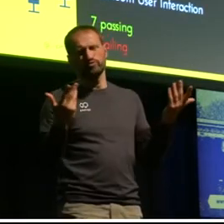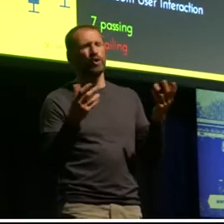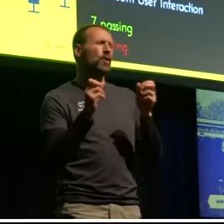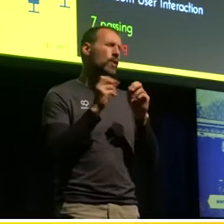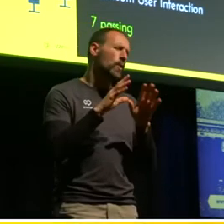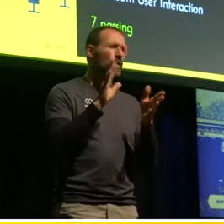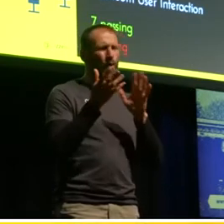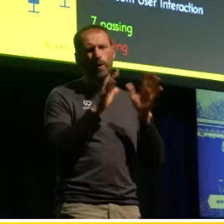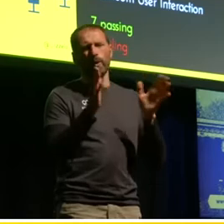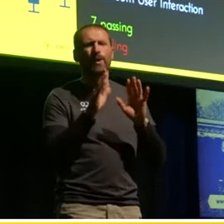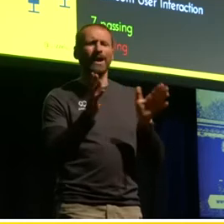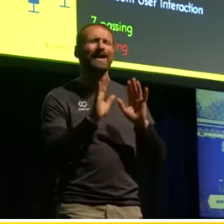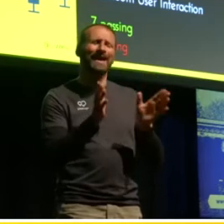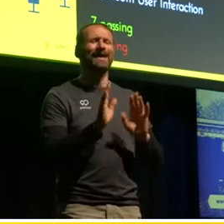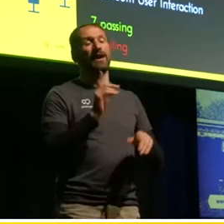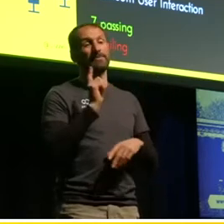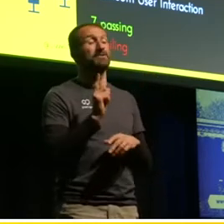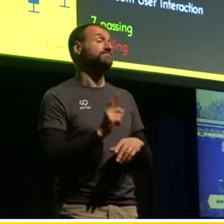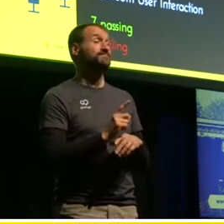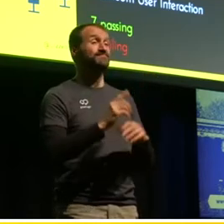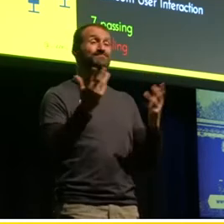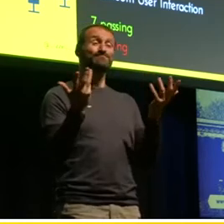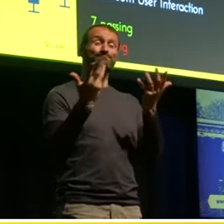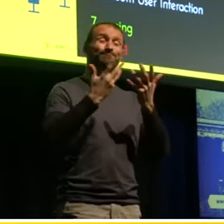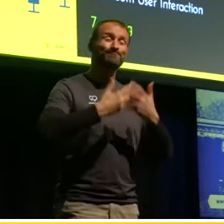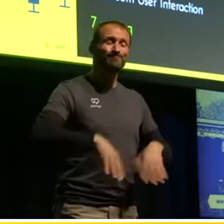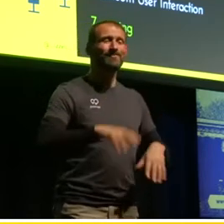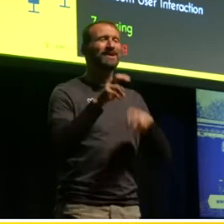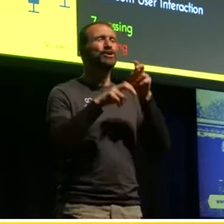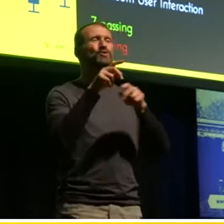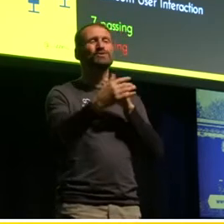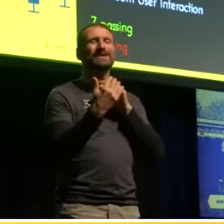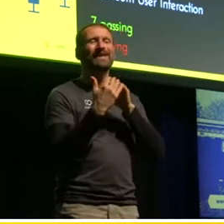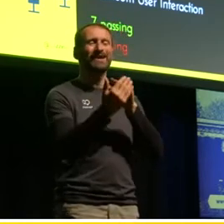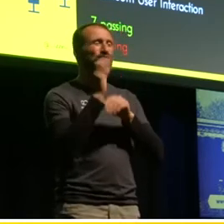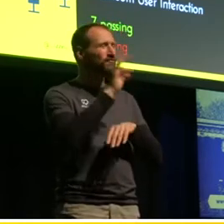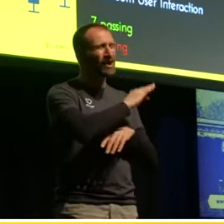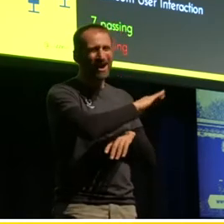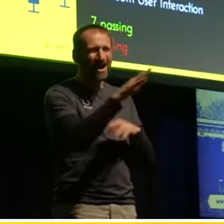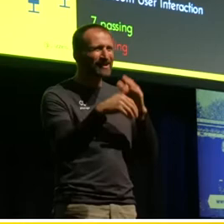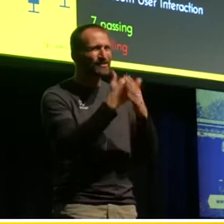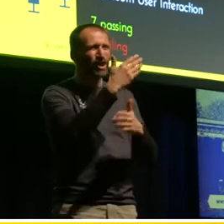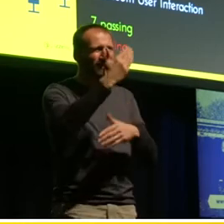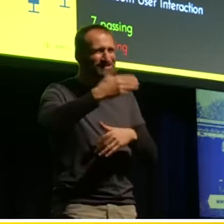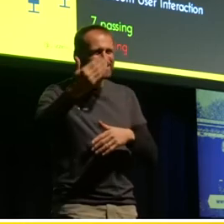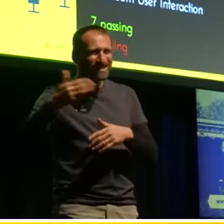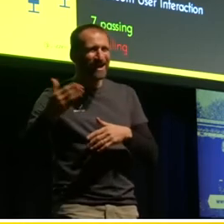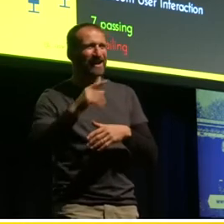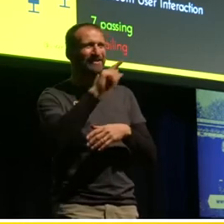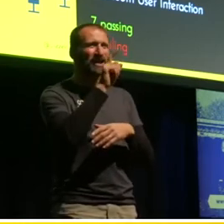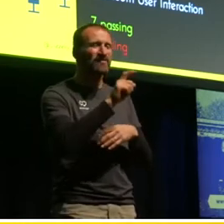okay. But still, you don't have a smooth user interaction with any new page you request. You have a complete page reload.